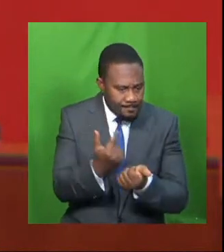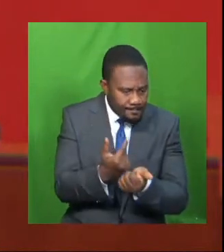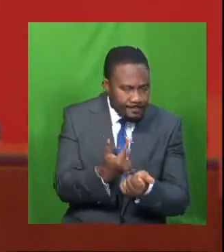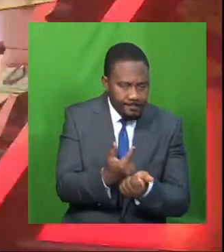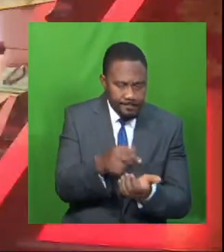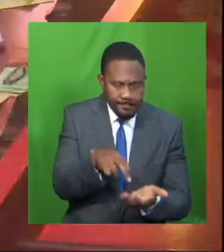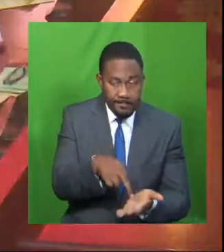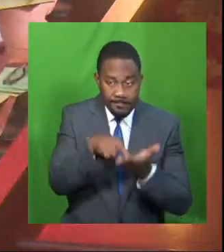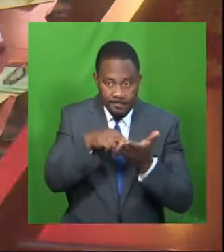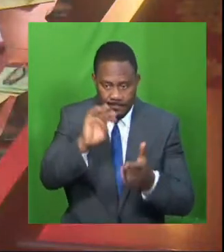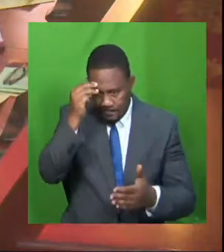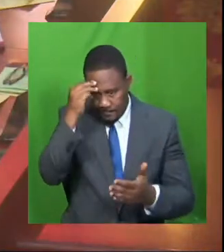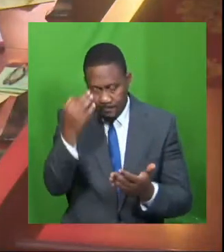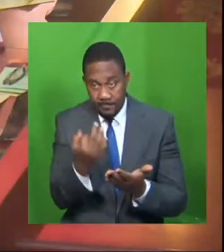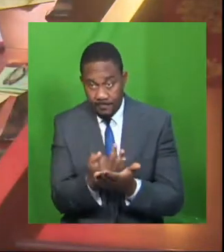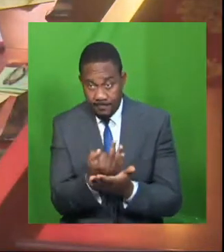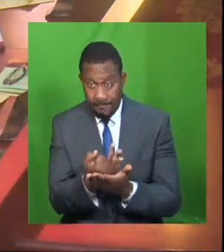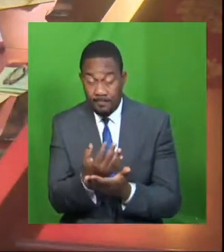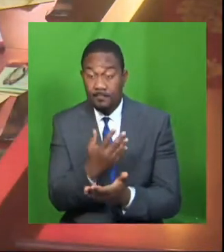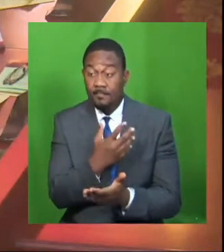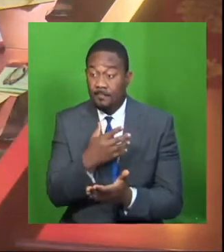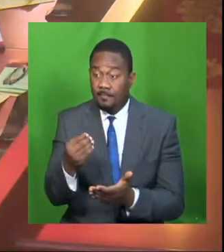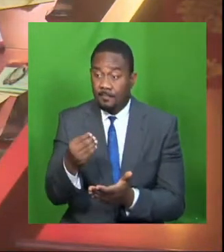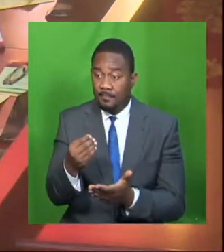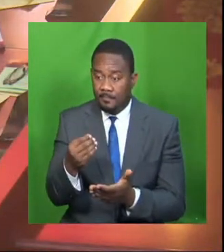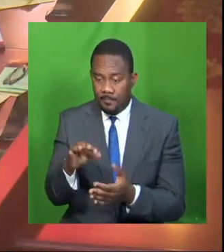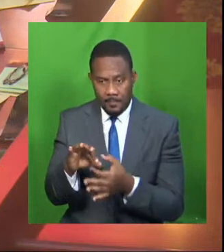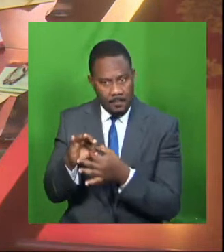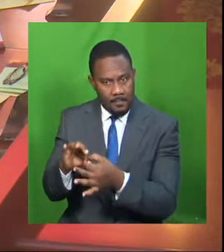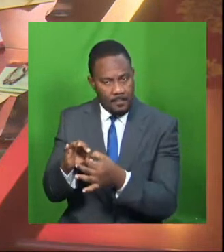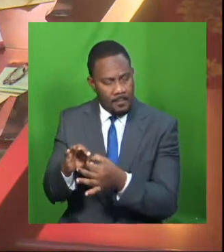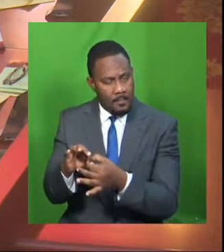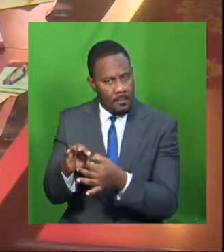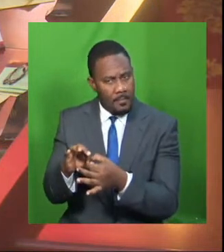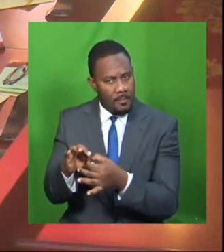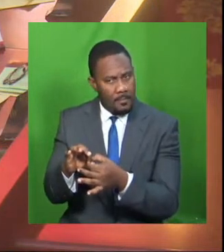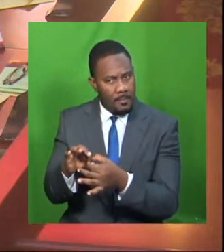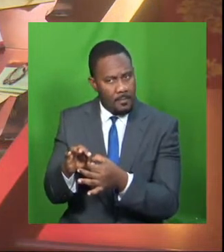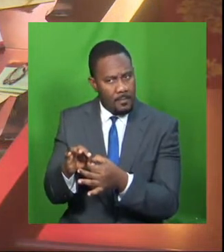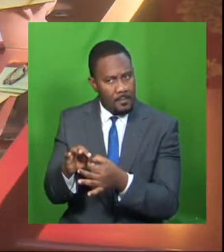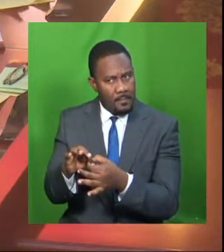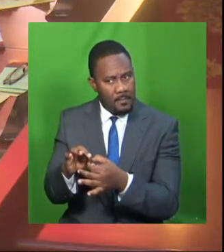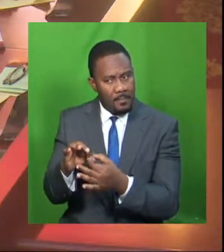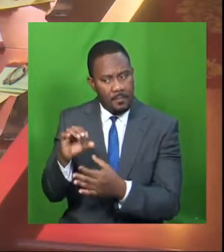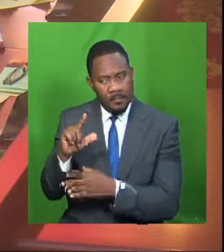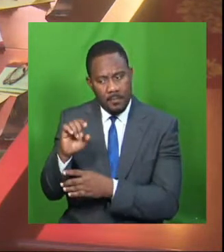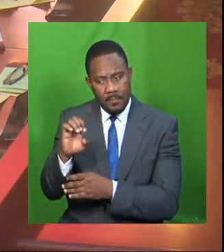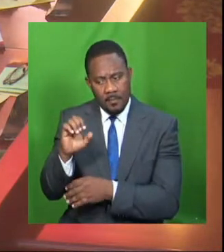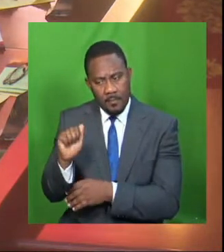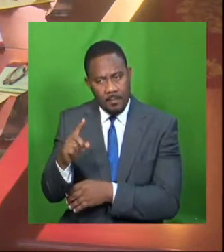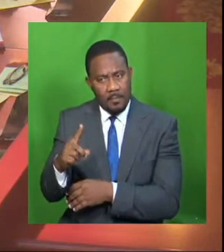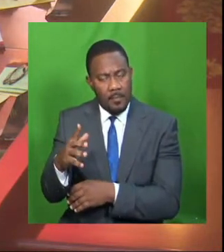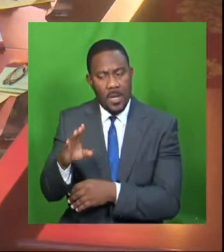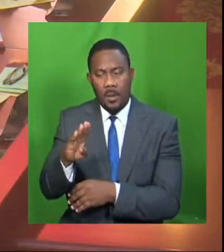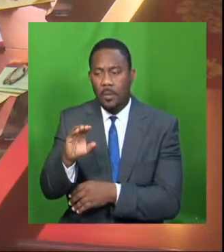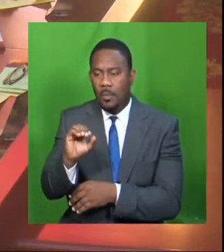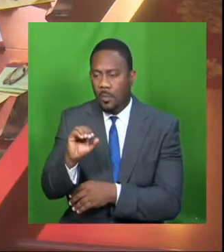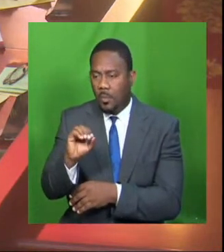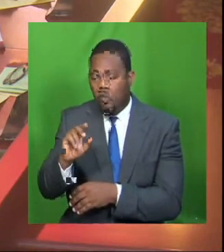Very well. You may go on. Annual statement by the Audit Committee of the National Road